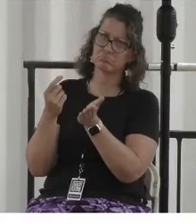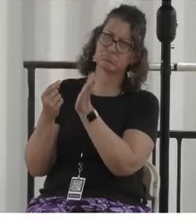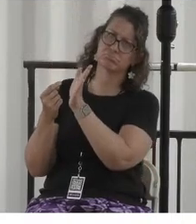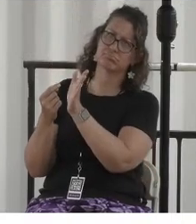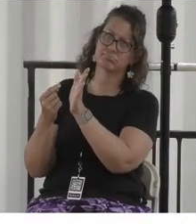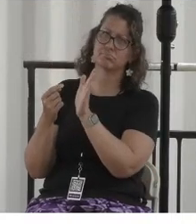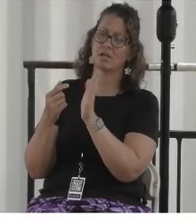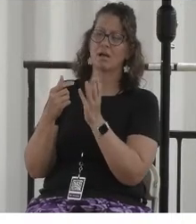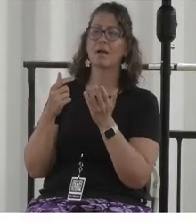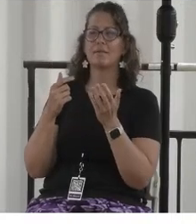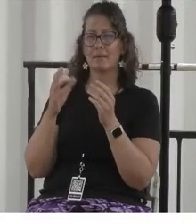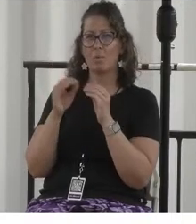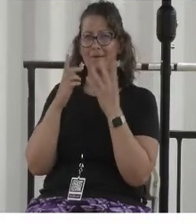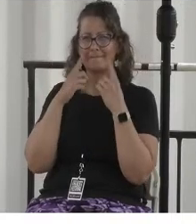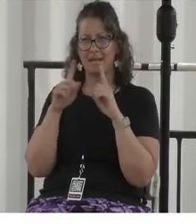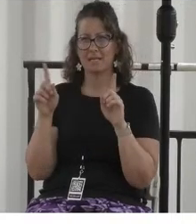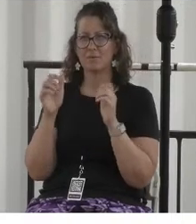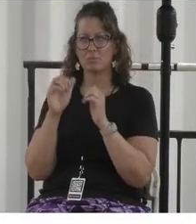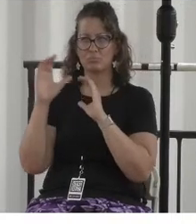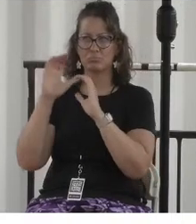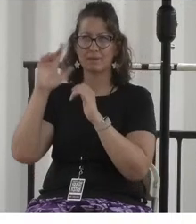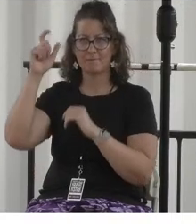much more effective in that communication.